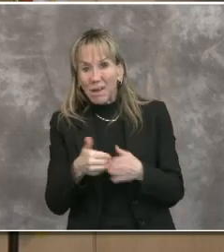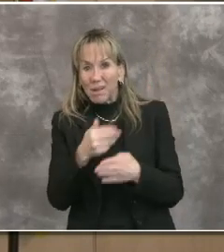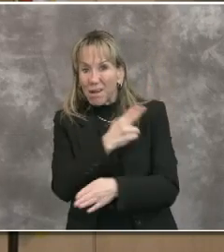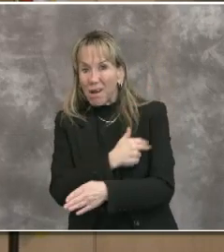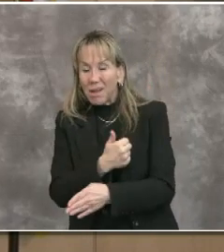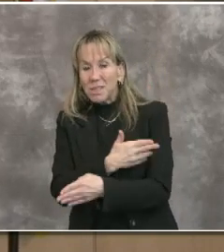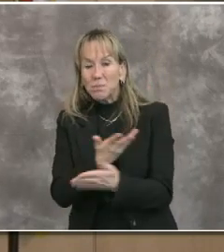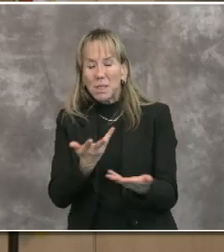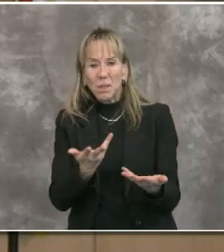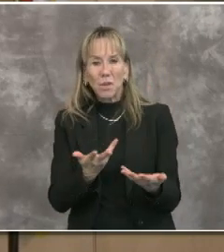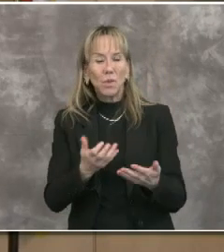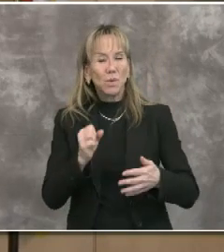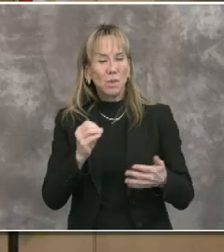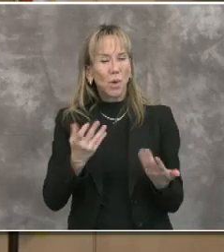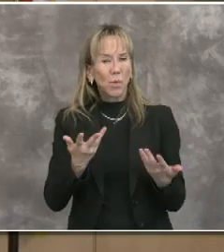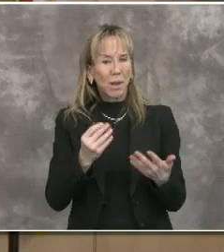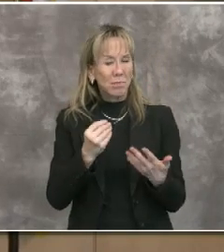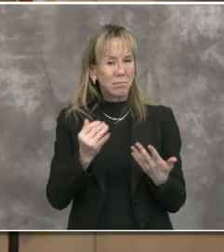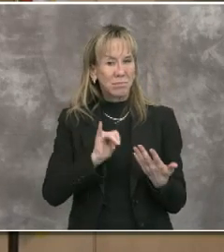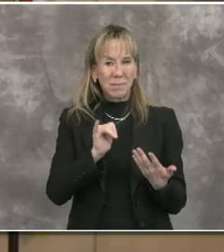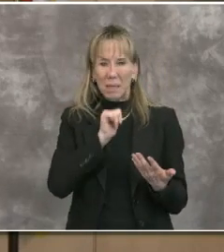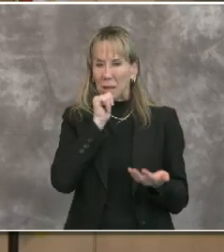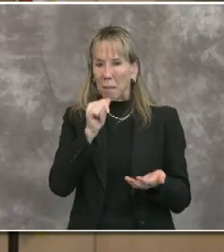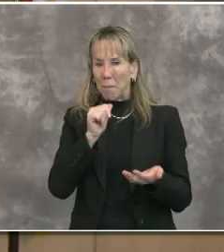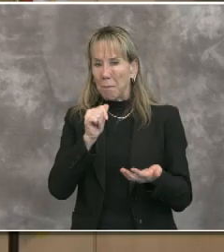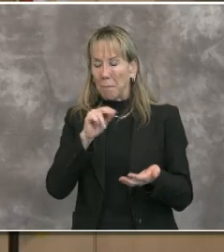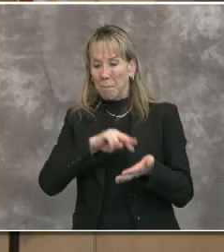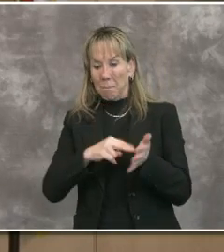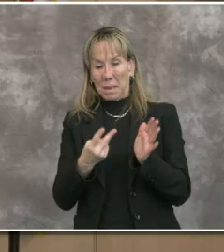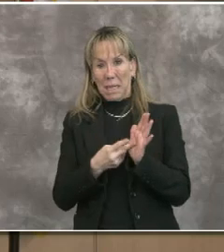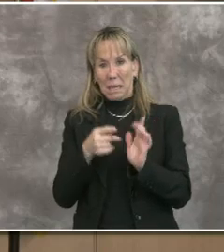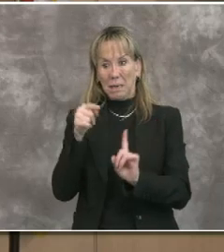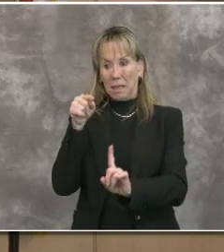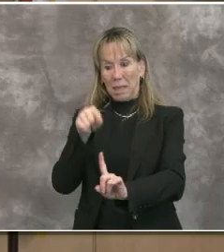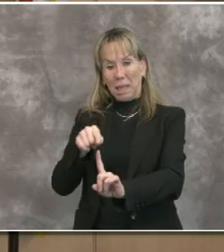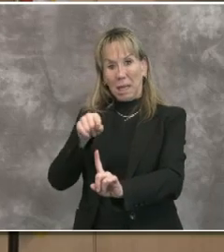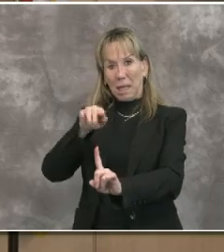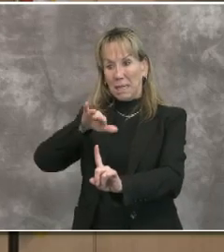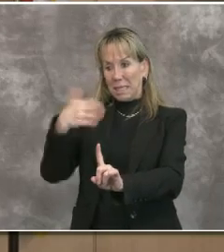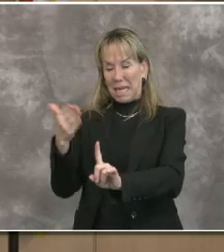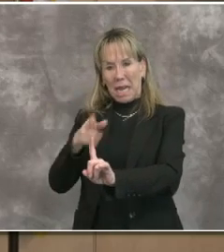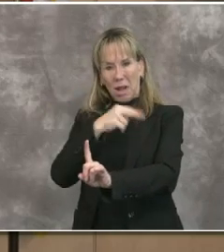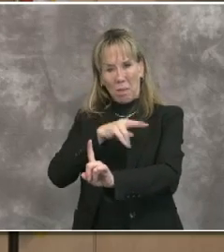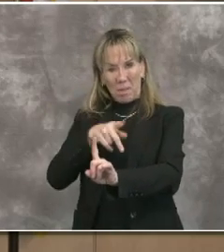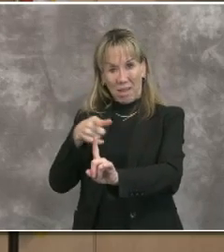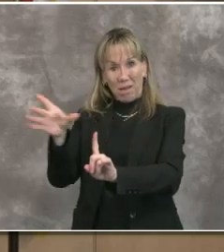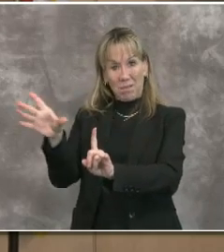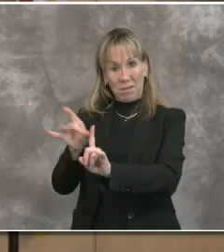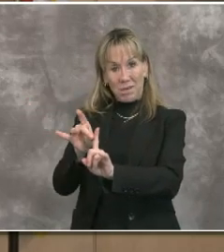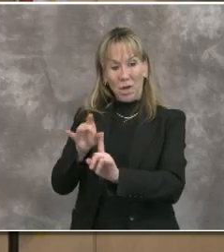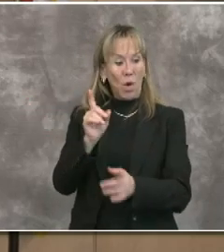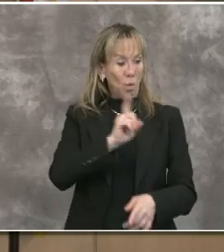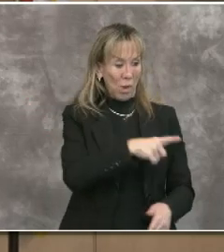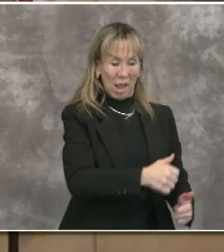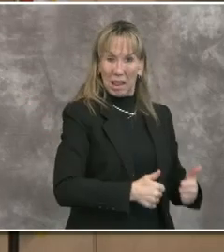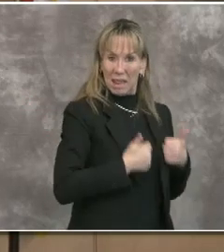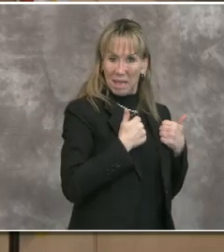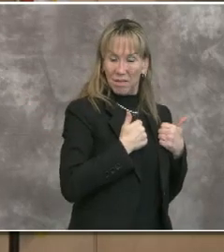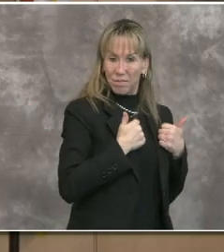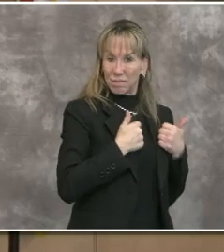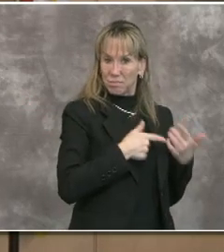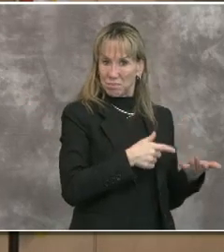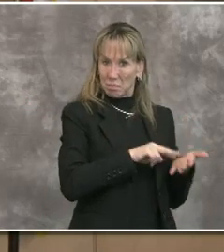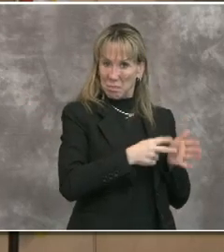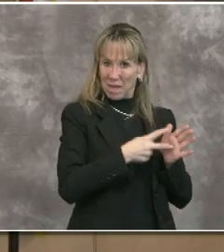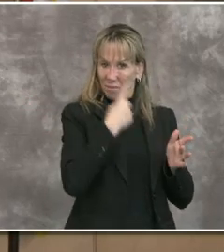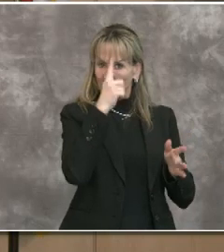I think, and also it doesn't necessarily mean that's where they were exposed. Where they lived might not be where they were exposed.